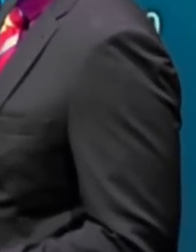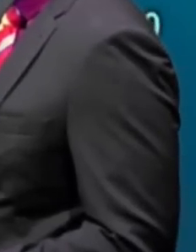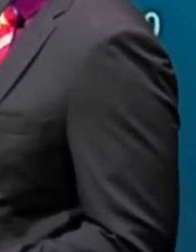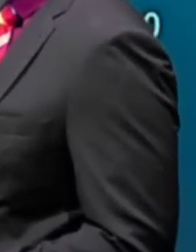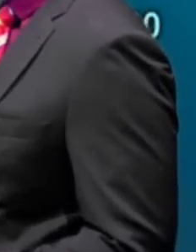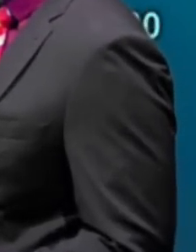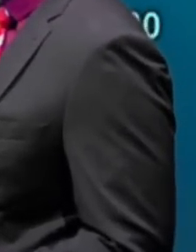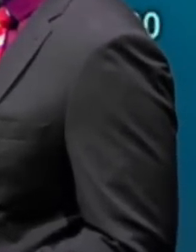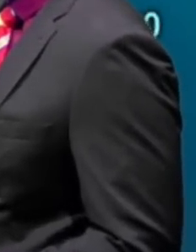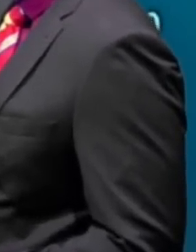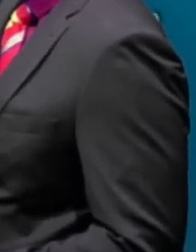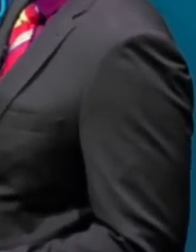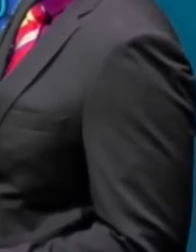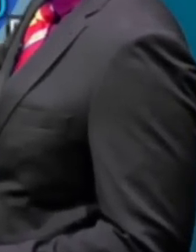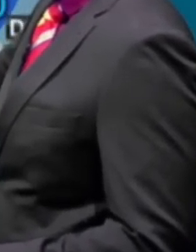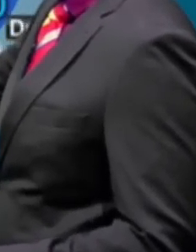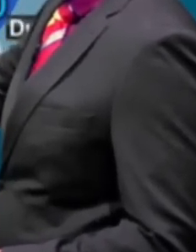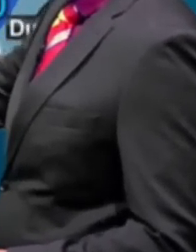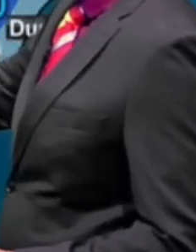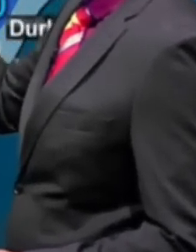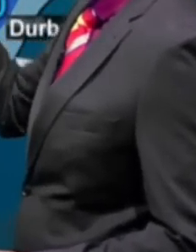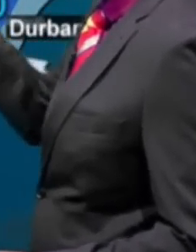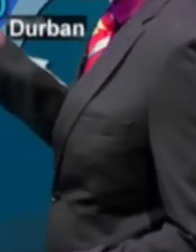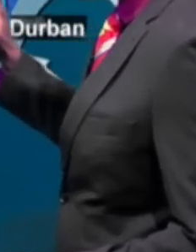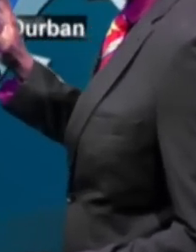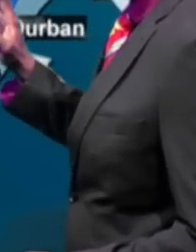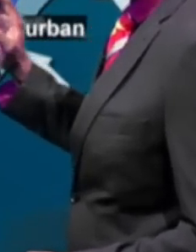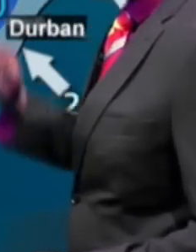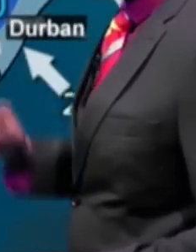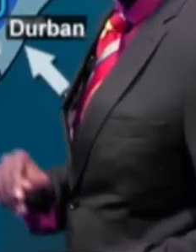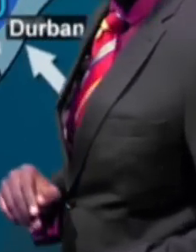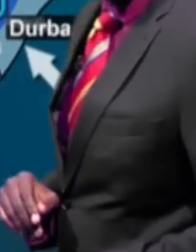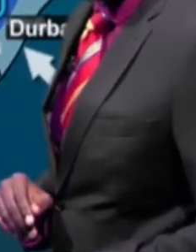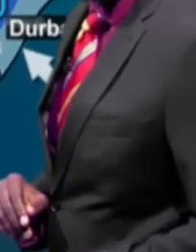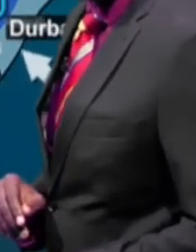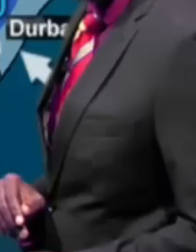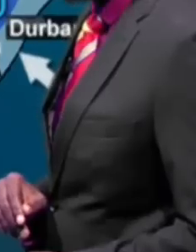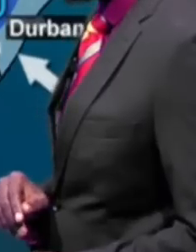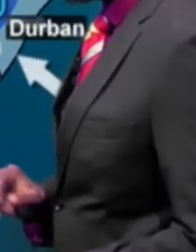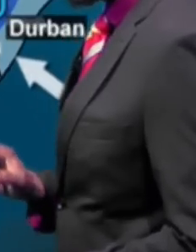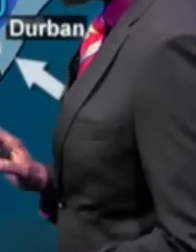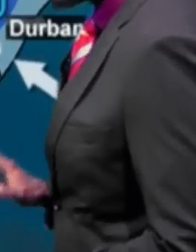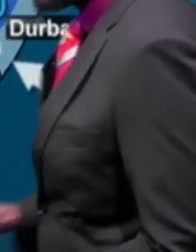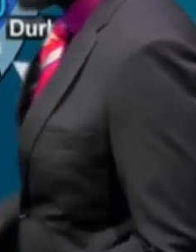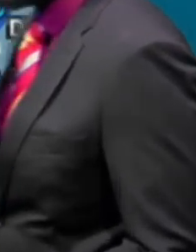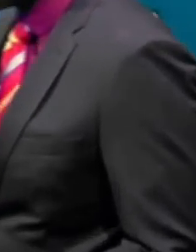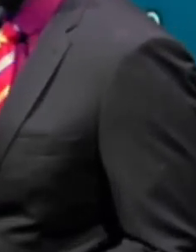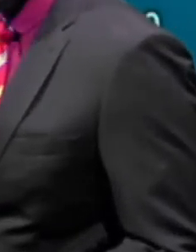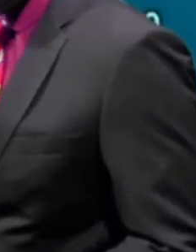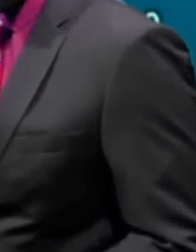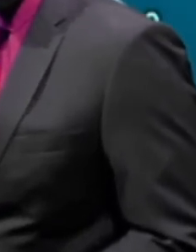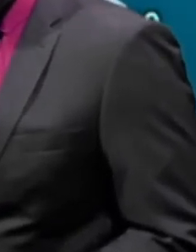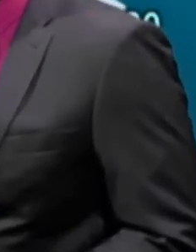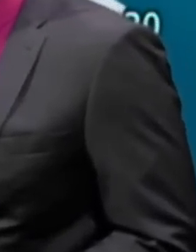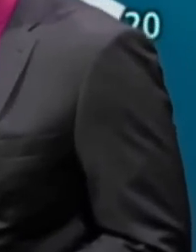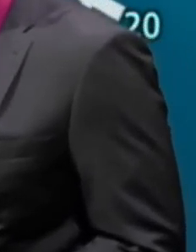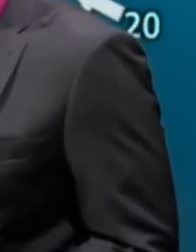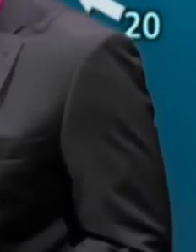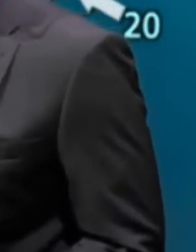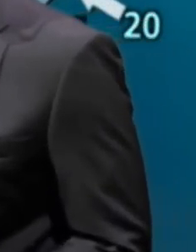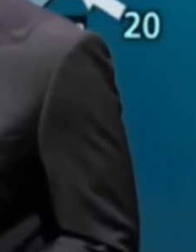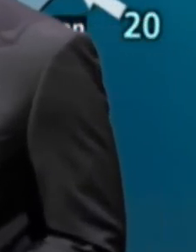State se tsela hona ka mafikeng le hona ka hara Pretoria tshana molodo ho tla jela hona ka re tekong dipoletlebele tsena tse matla ka toko ho mabopo ho tsetsa o bona la fela